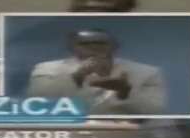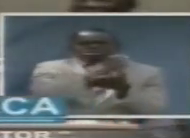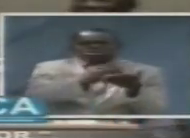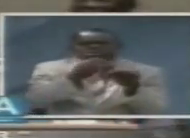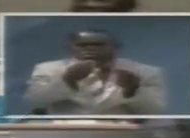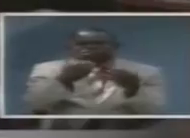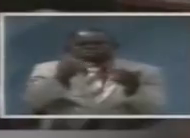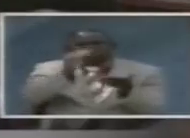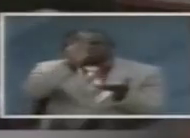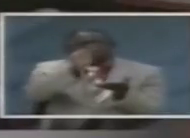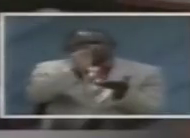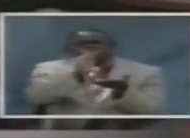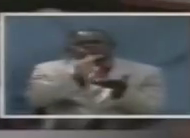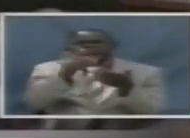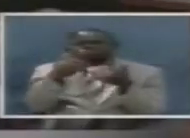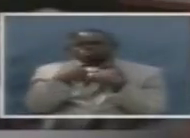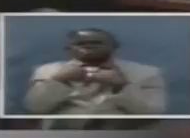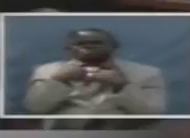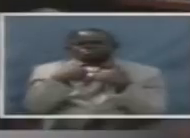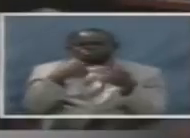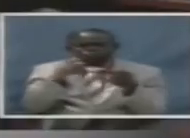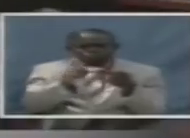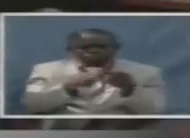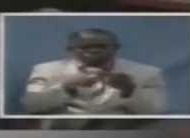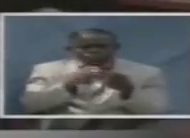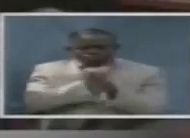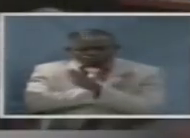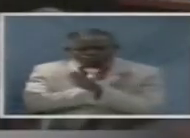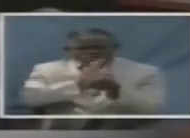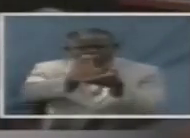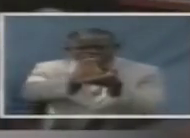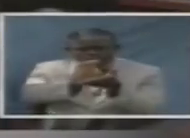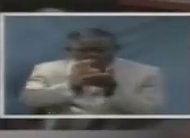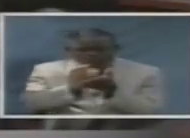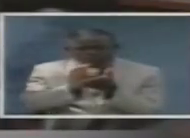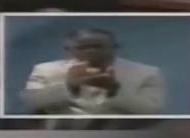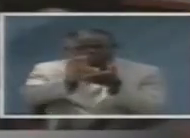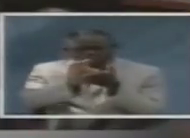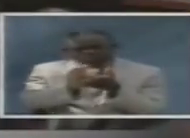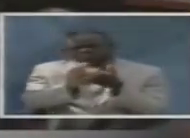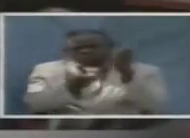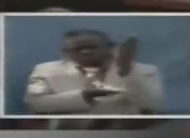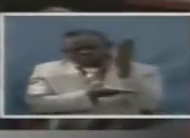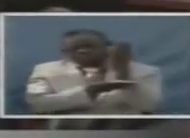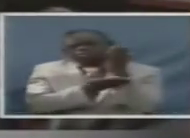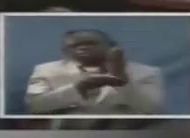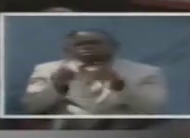reforms, Zambia's credit rating outlook and investor confidence have